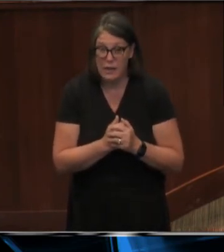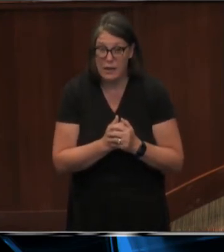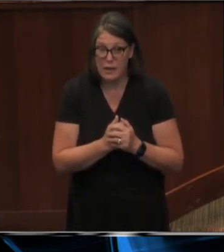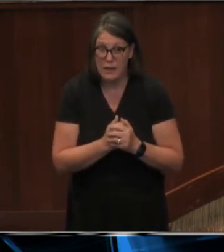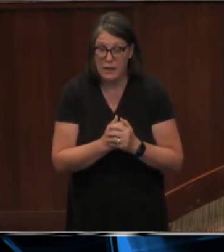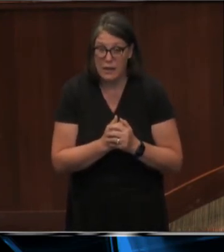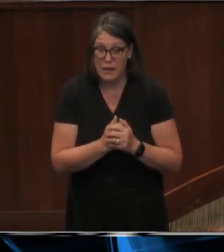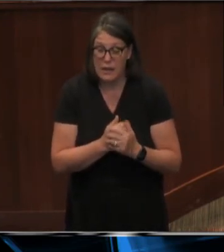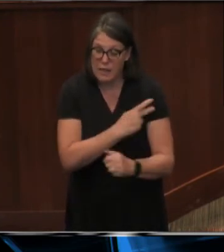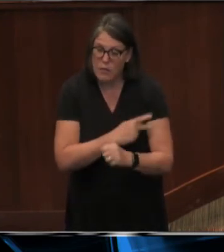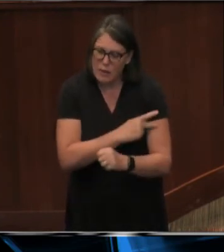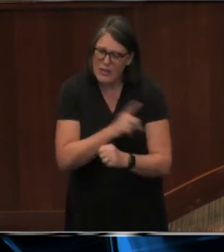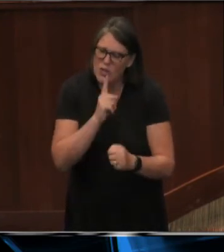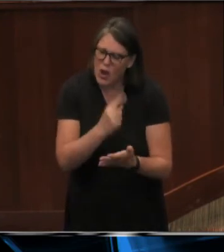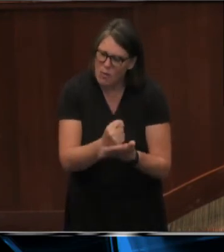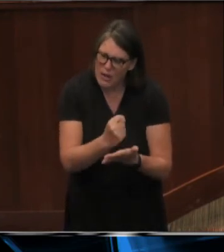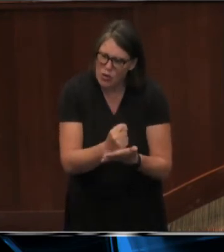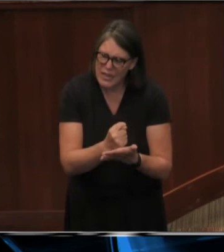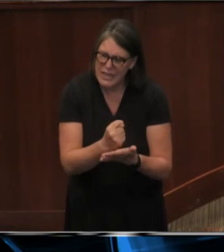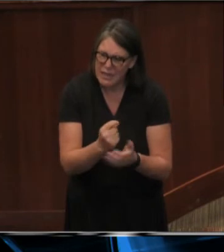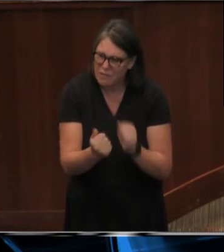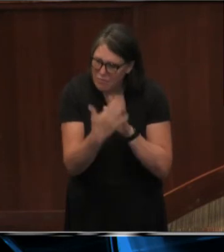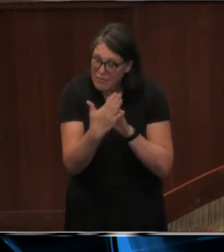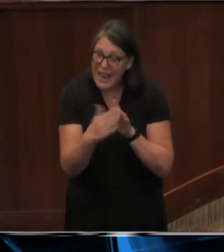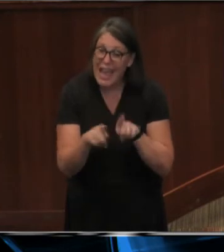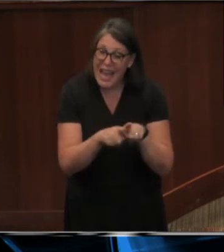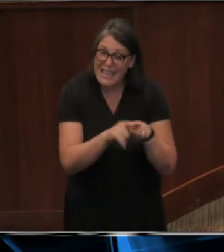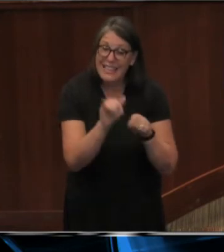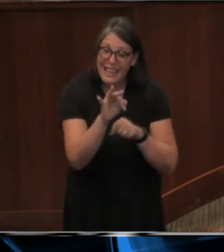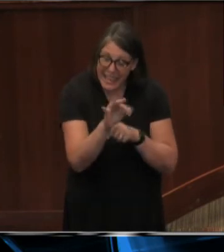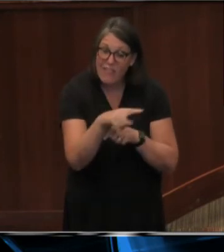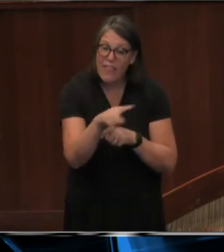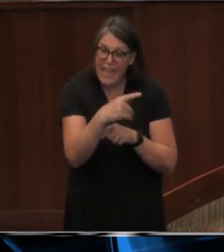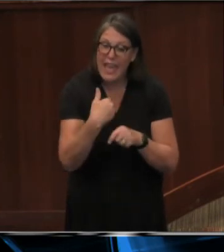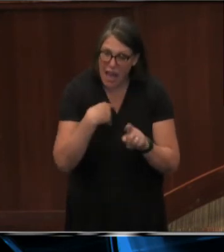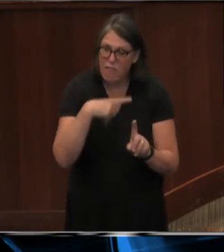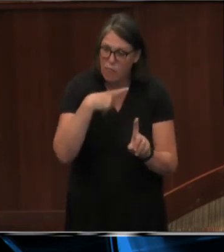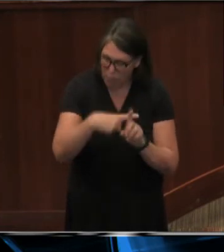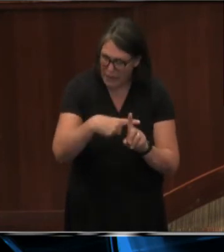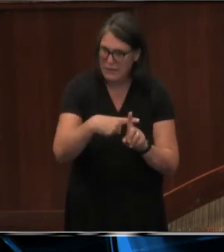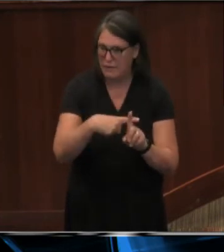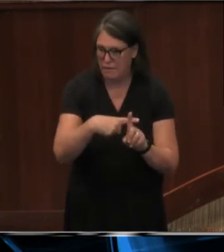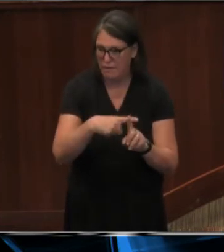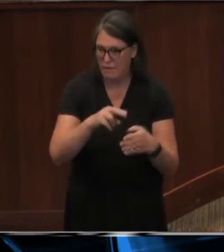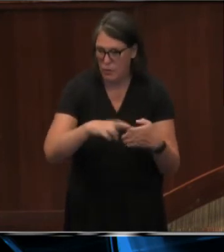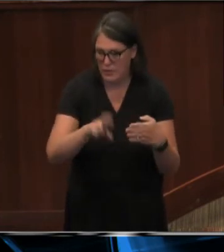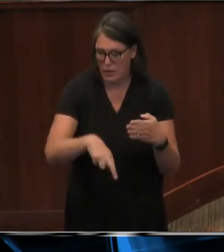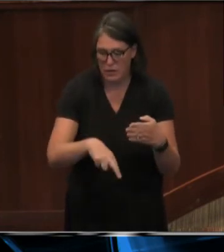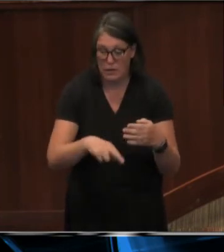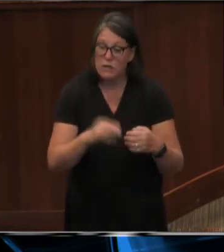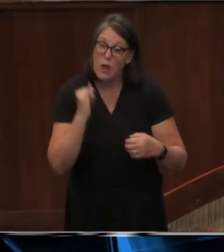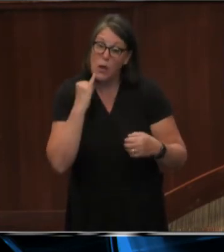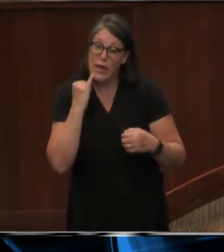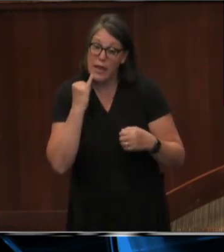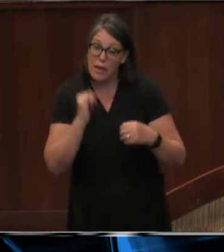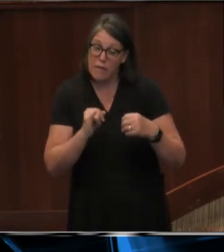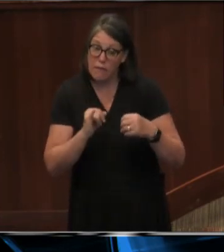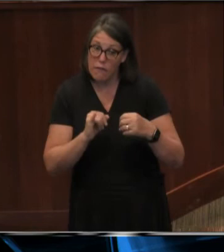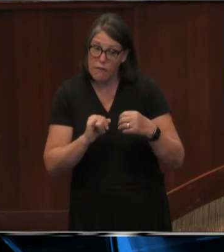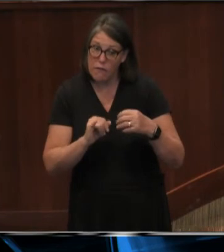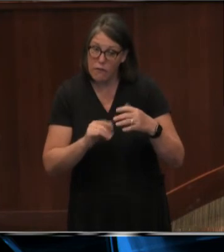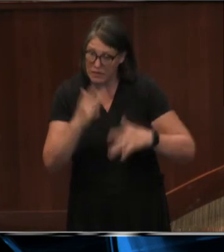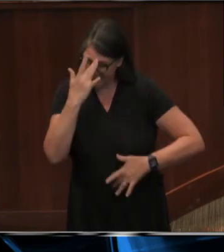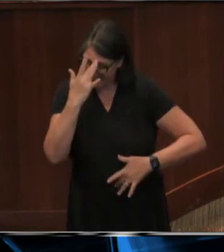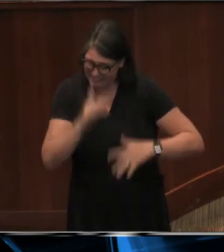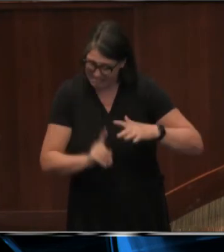being treated as if they have a positive test. So if you were symptomatic in the community and